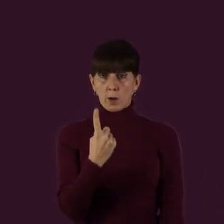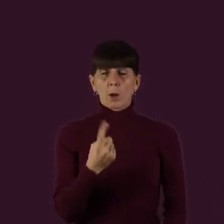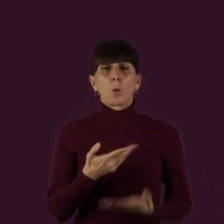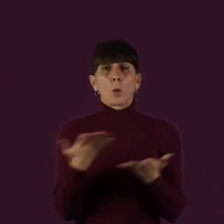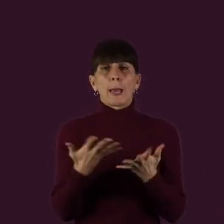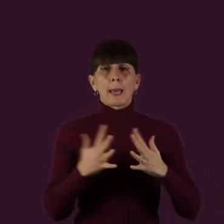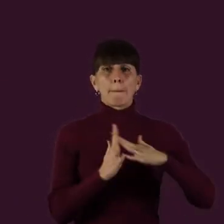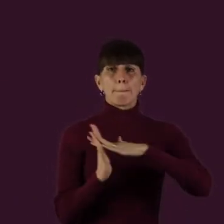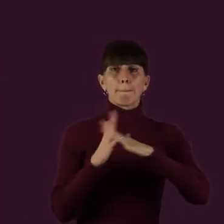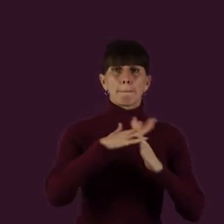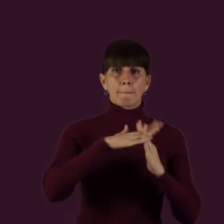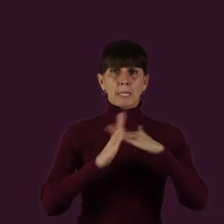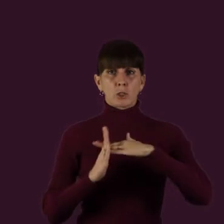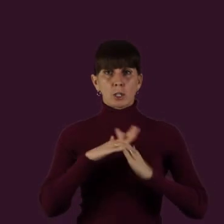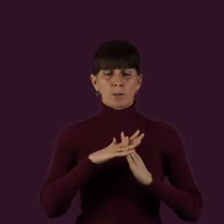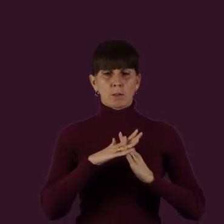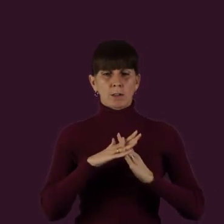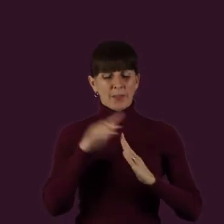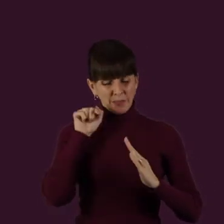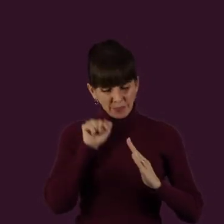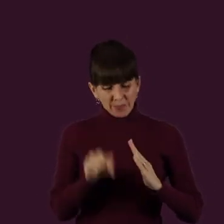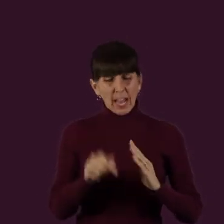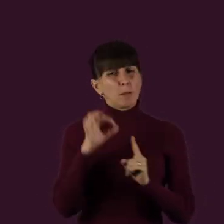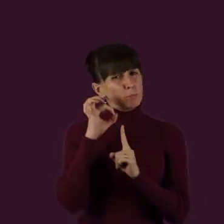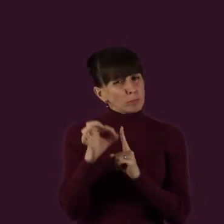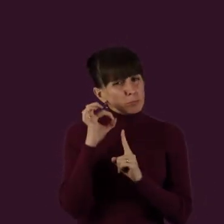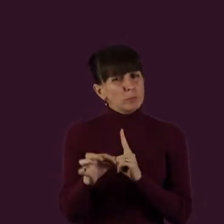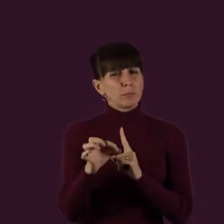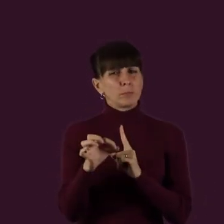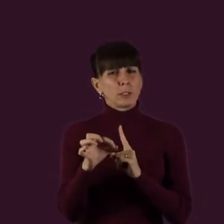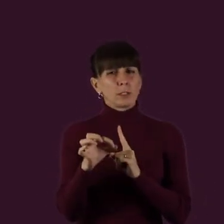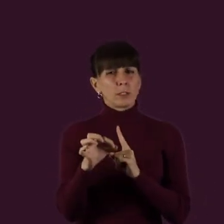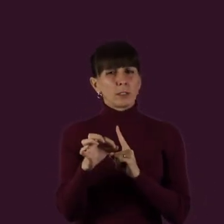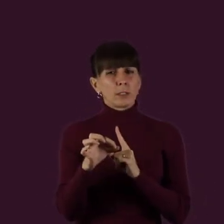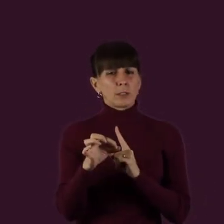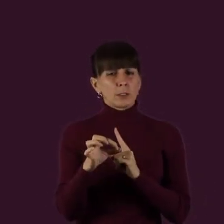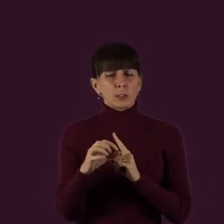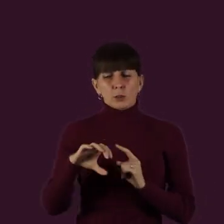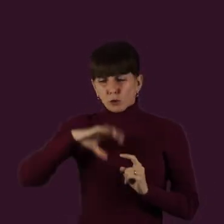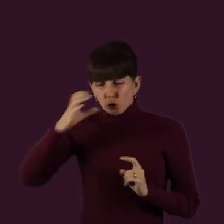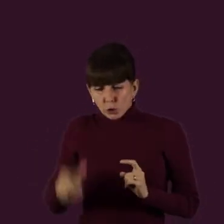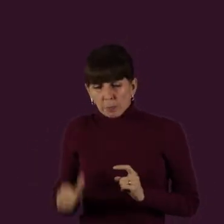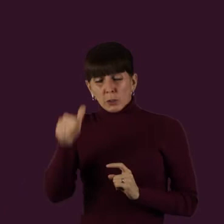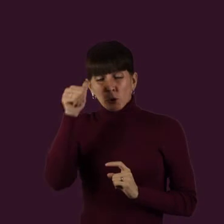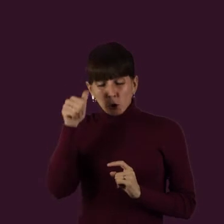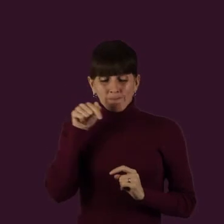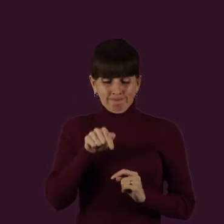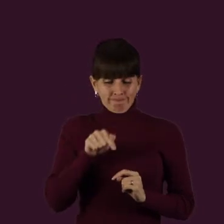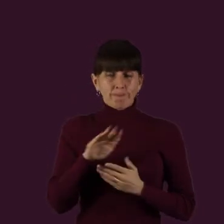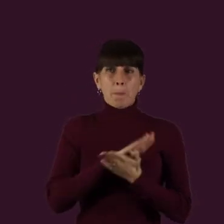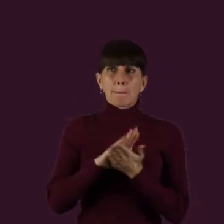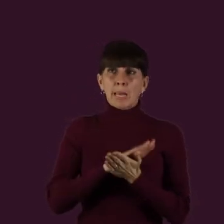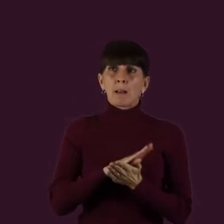manger. That's what was distinctive. That's how they knew this message was from God. That's how they knew that this was